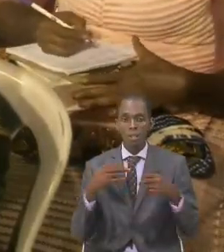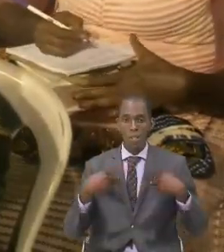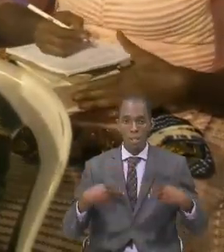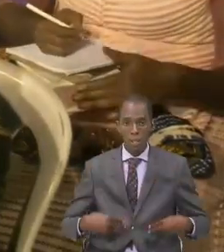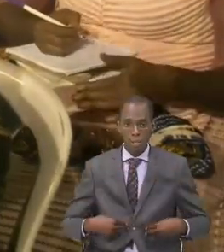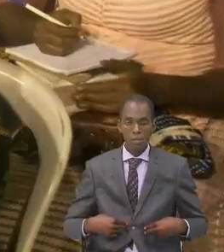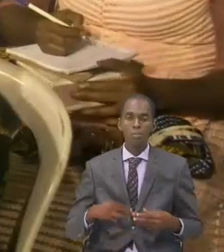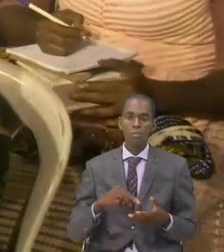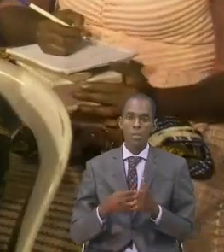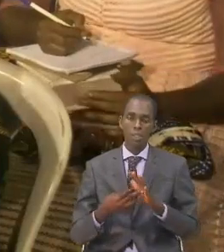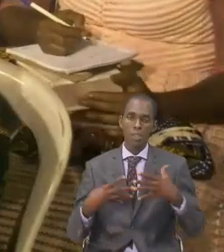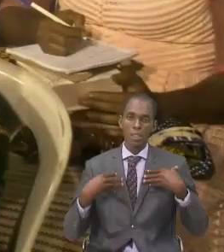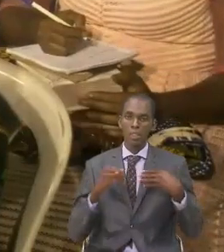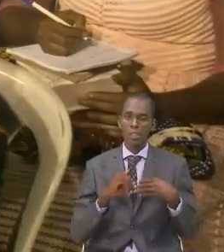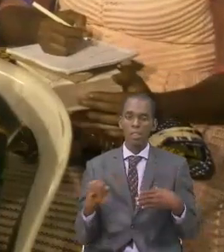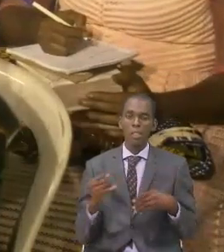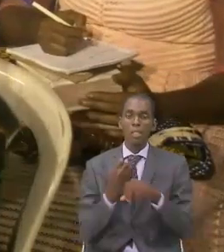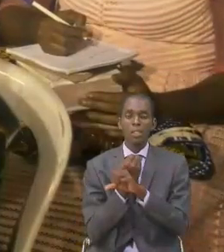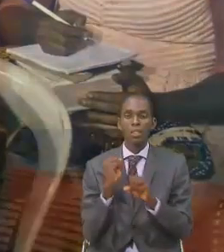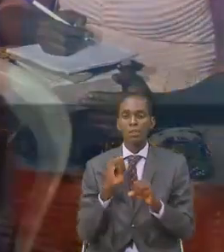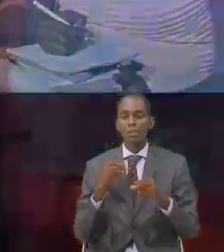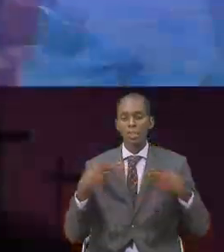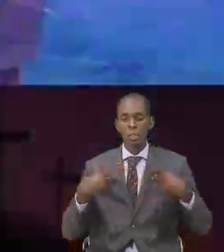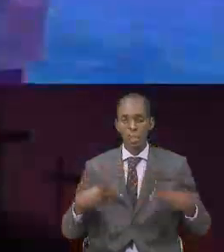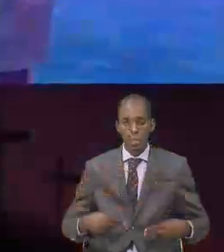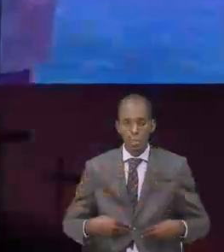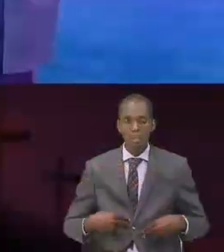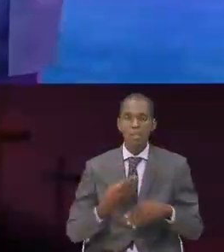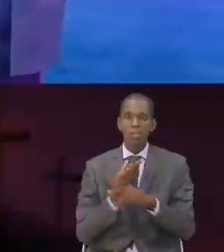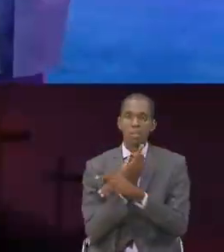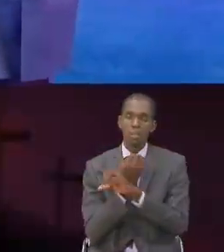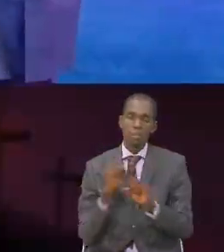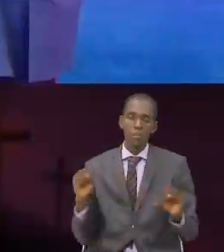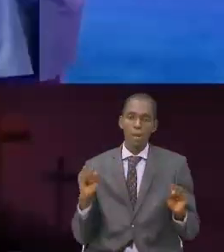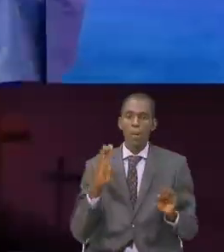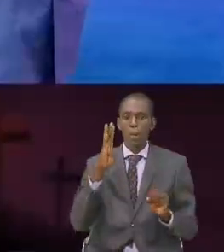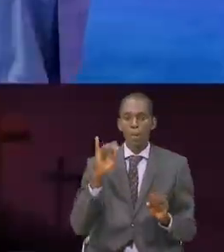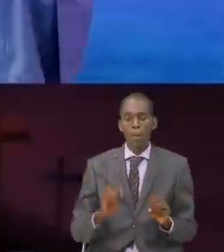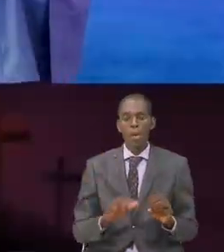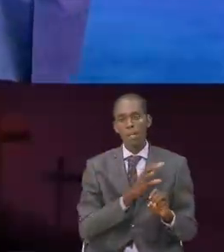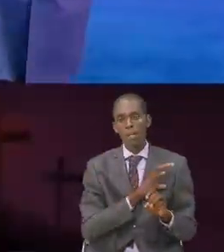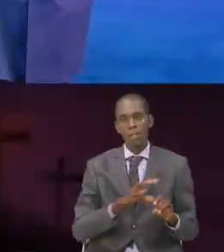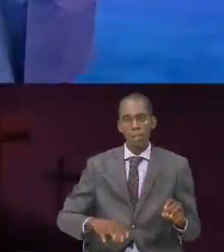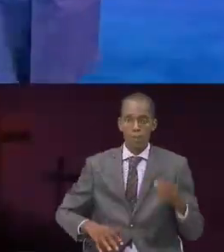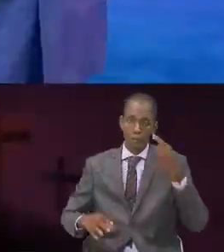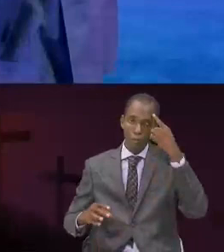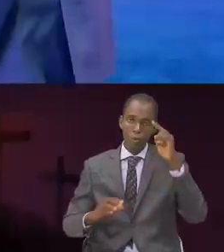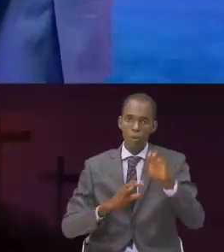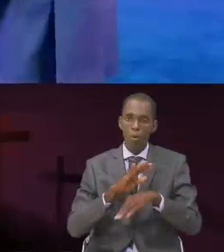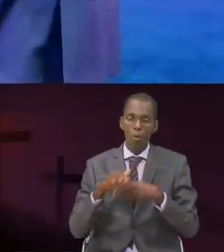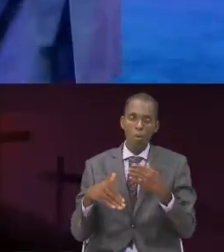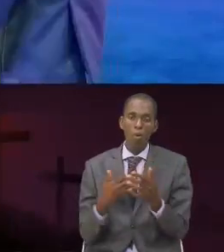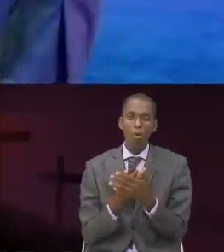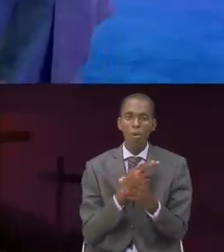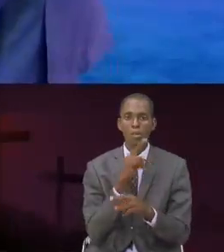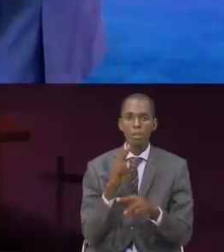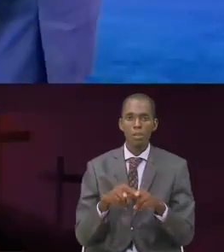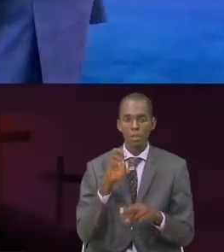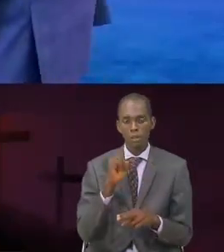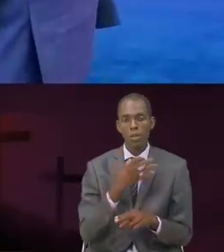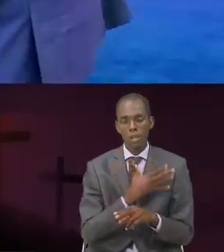health, salvation. Saving health, healing. Saving health, deliverance.